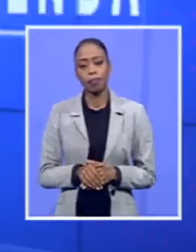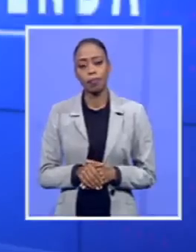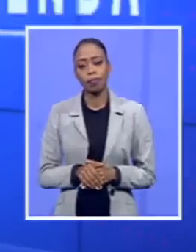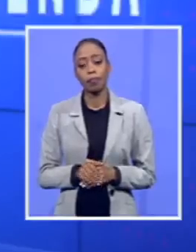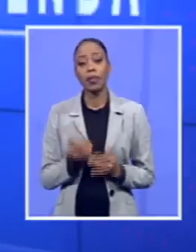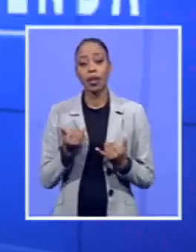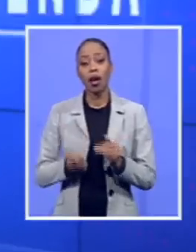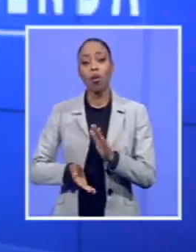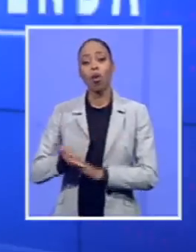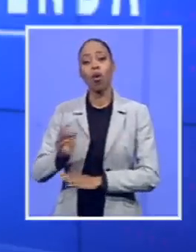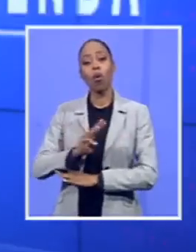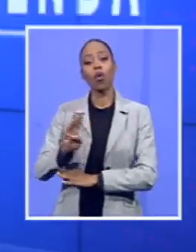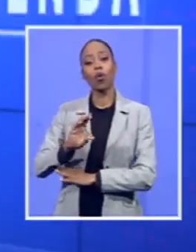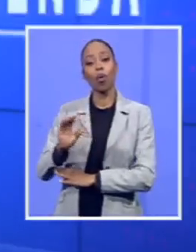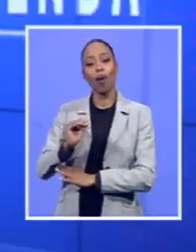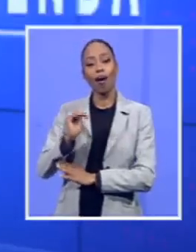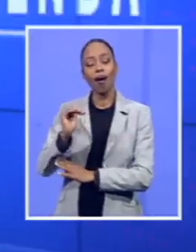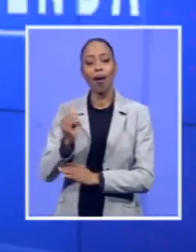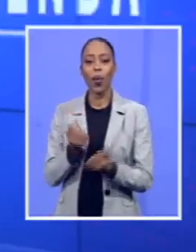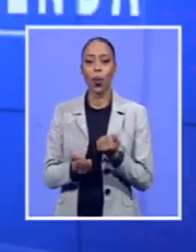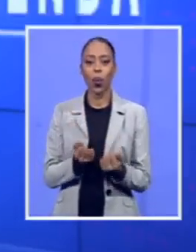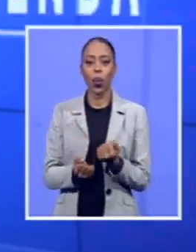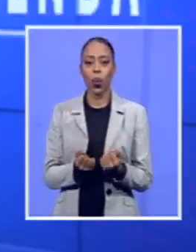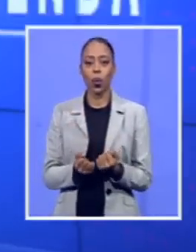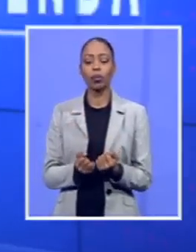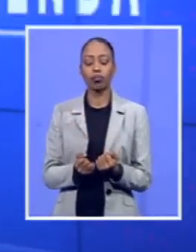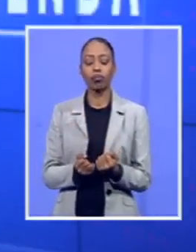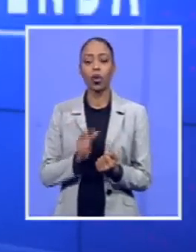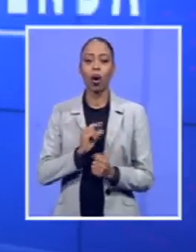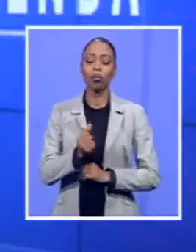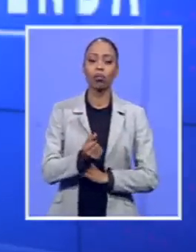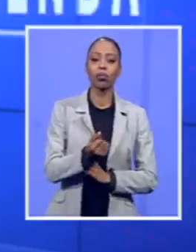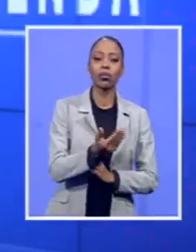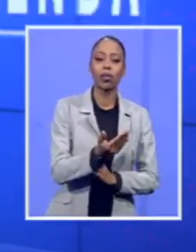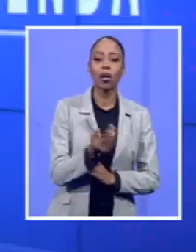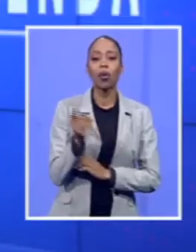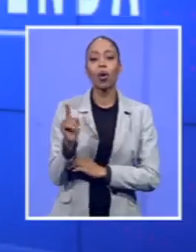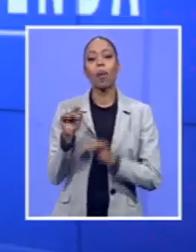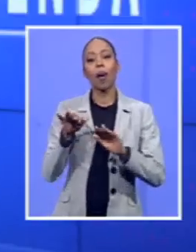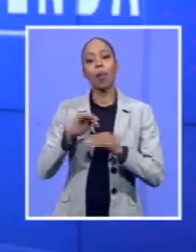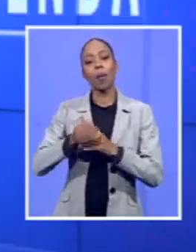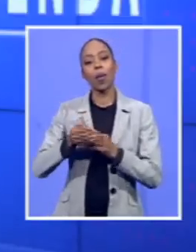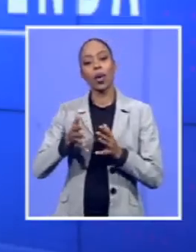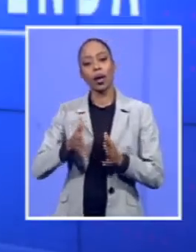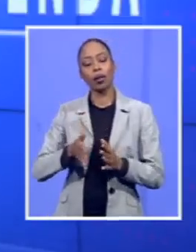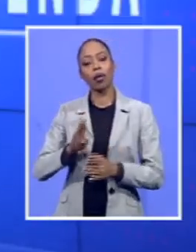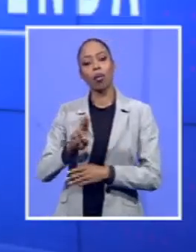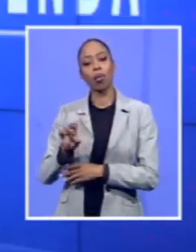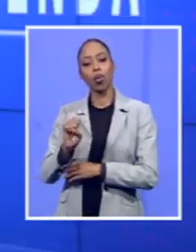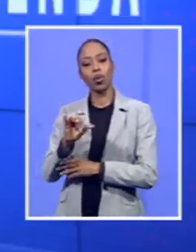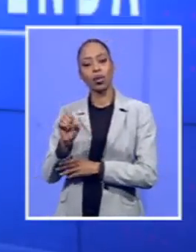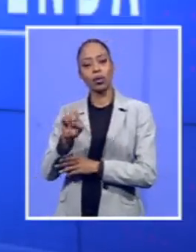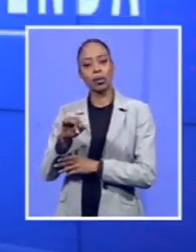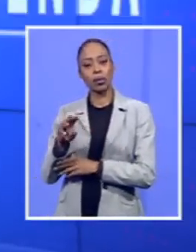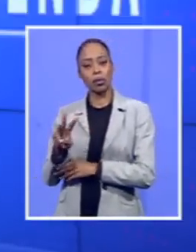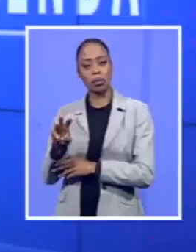Let's take you live now to the Western Cape High Court where they're hearing an application by suspended Public Protector Advocate Busisiwe Mkhwebane challenging